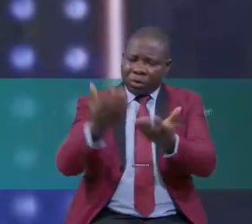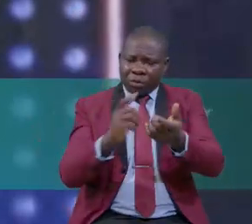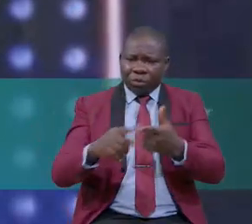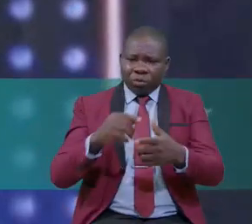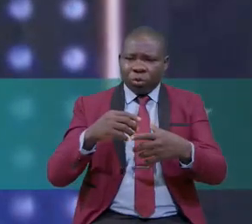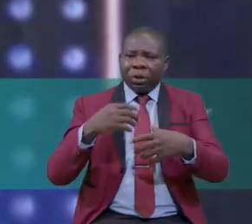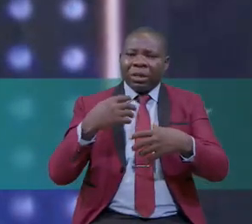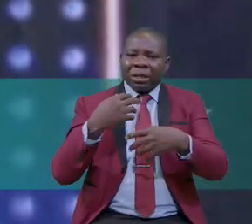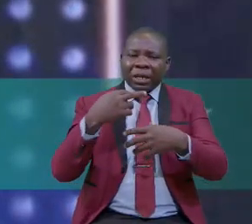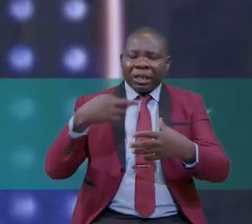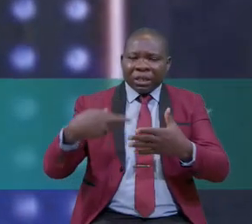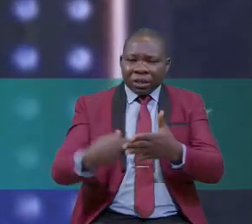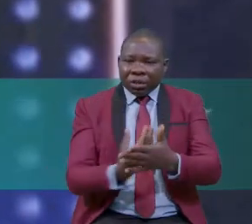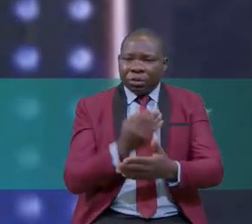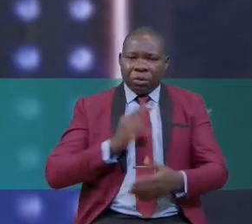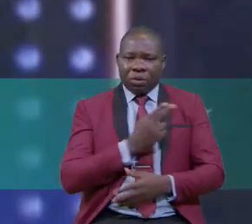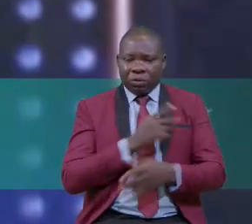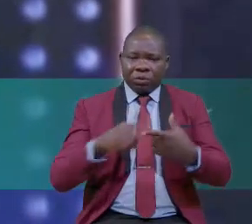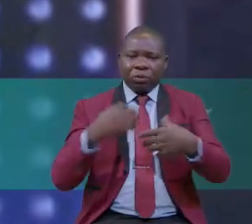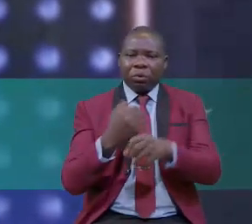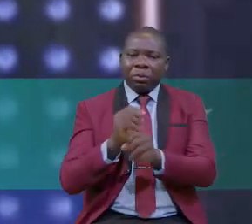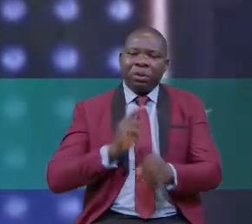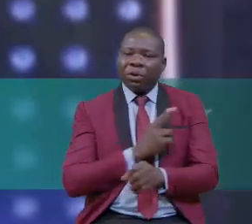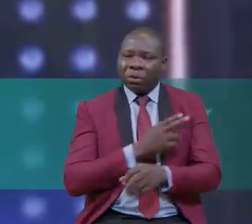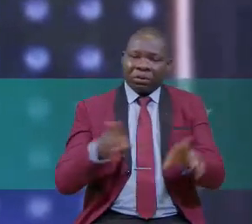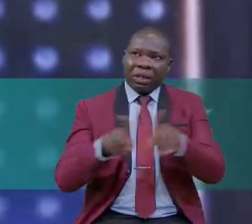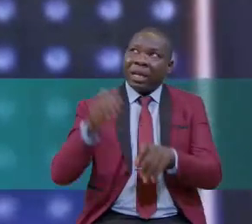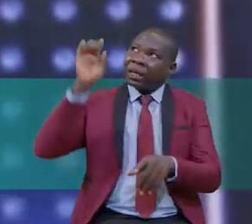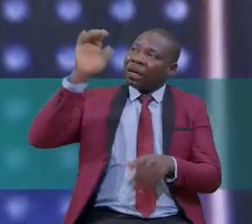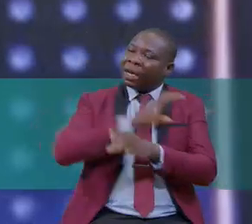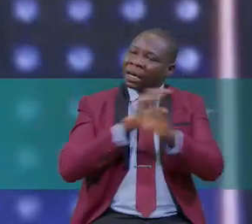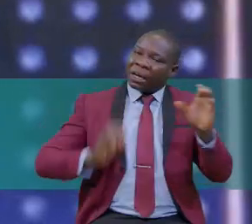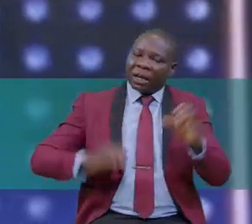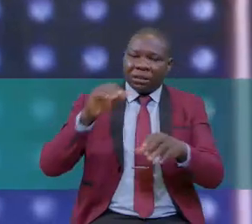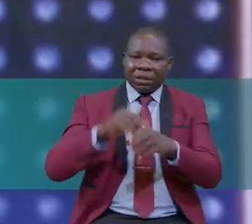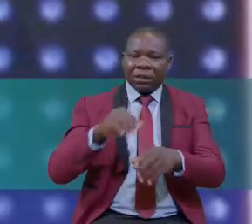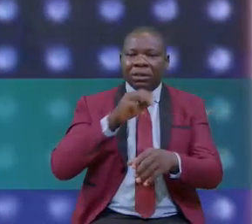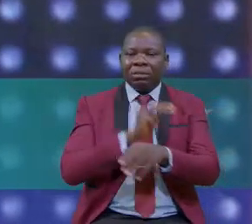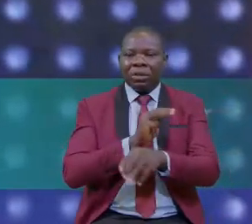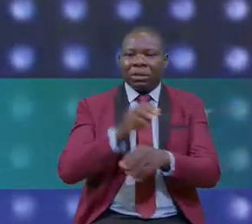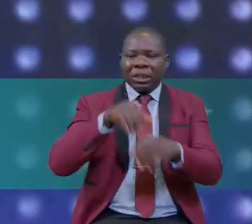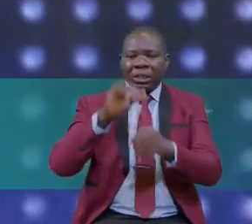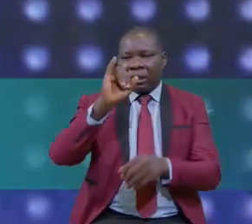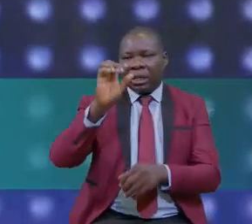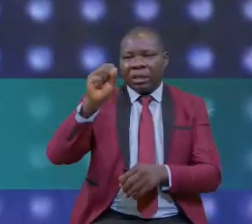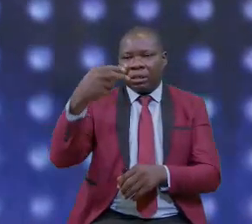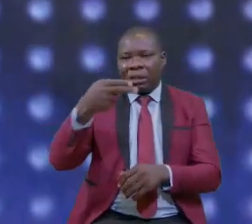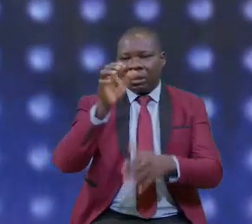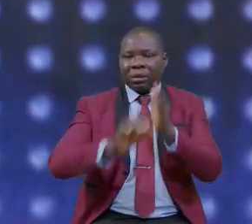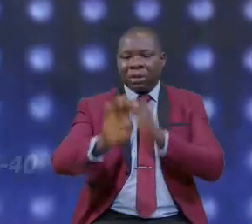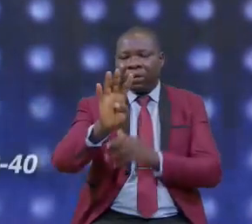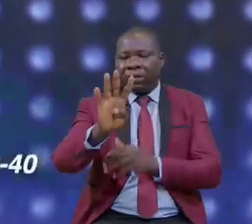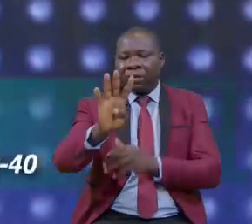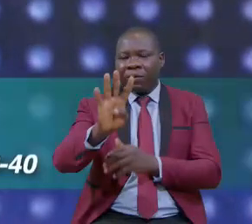in Isaiah chapter 40, verse 31. In Isaiah chapter 40, verse 31, it says, but they